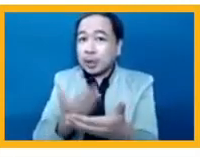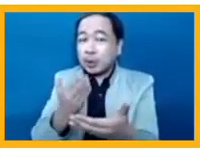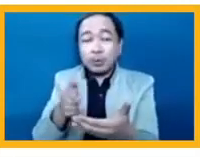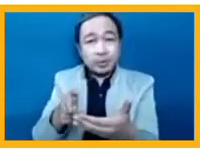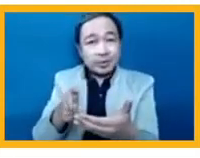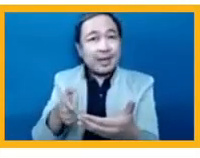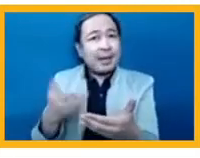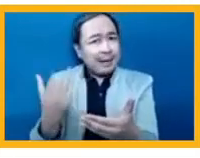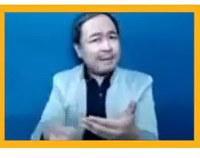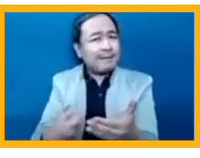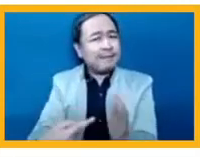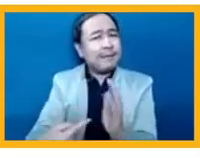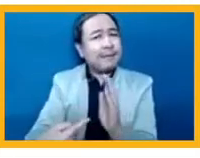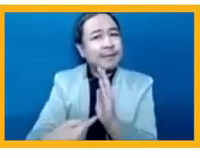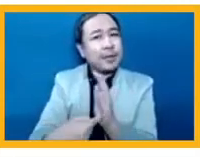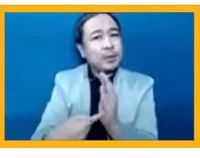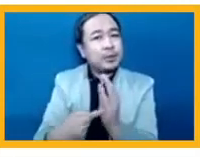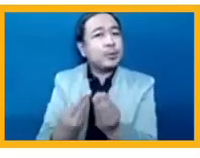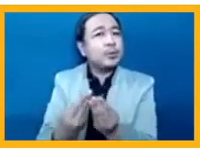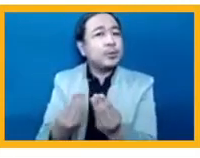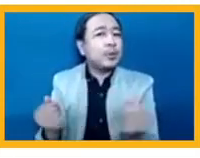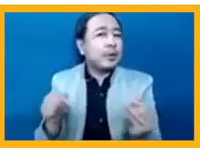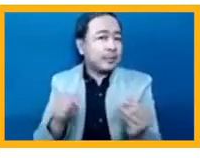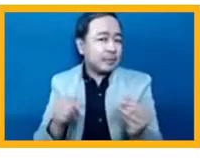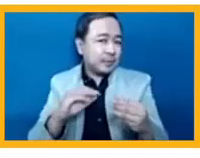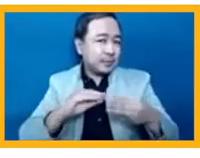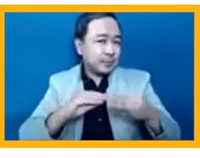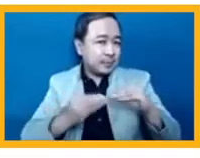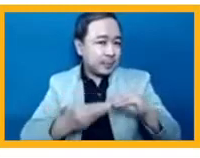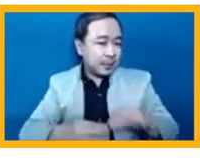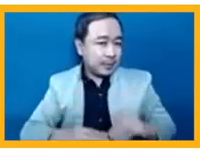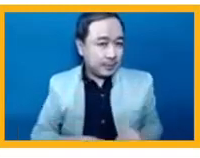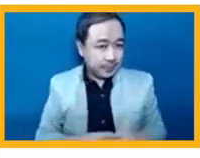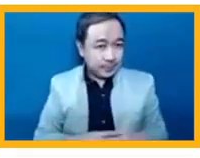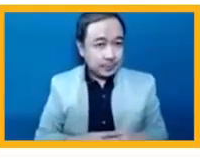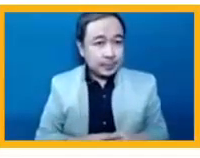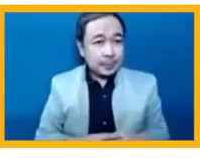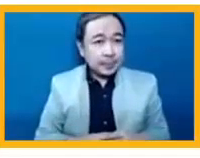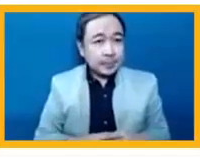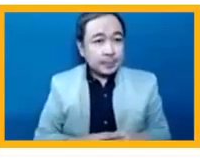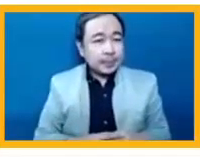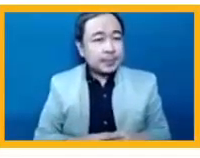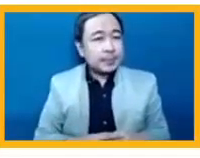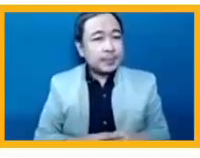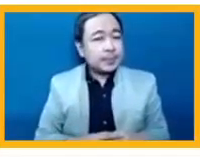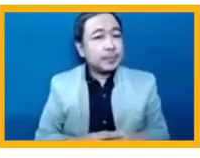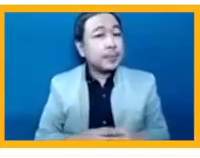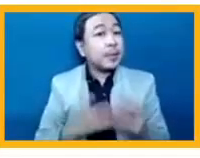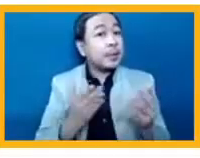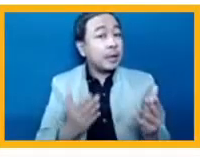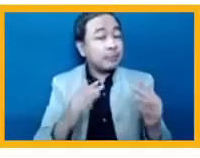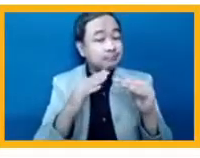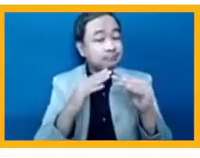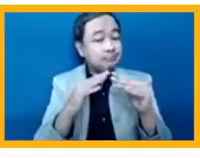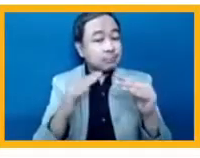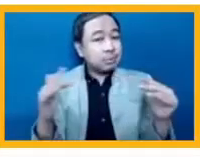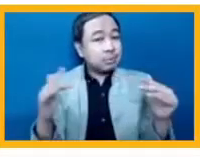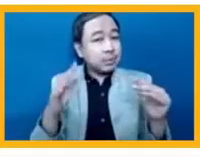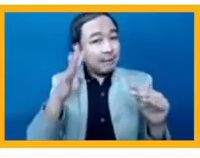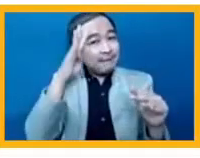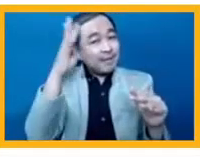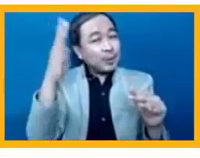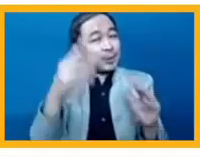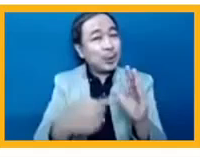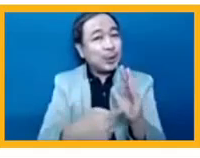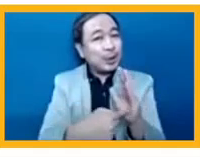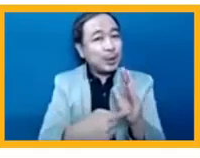for these challenges. Next slide, please. Now, given what we know about the diversity of innovations that exist, we come to